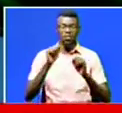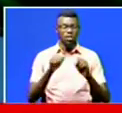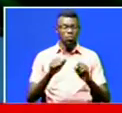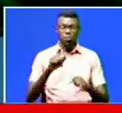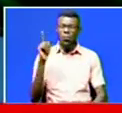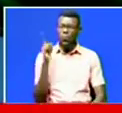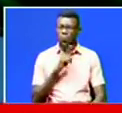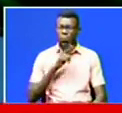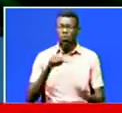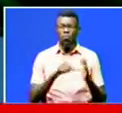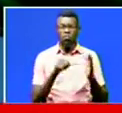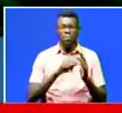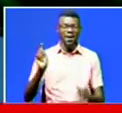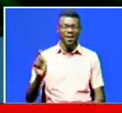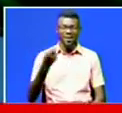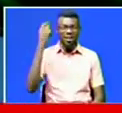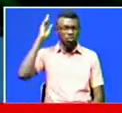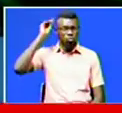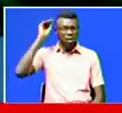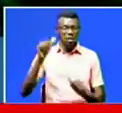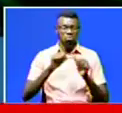one diplomatically for the two countries.